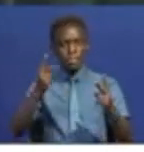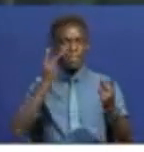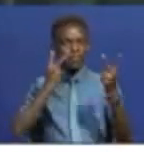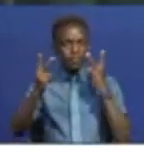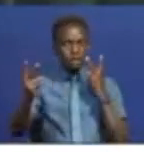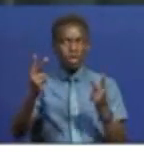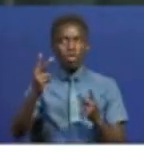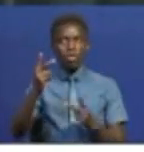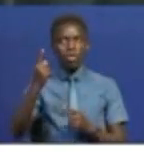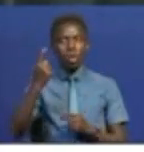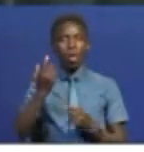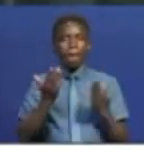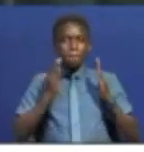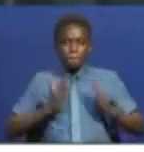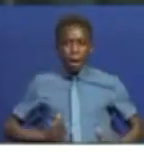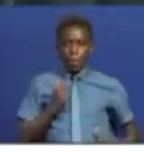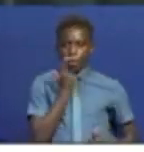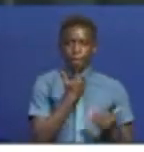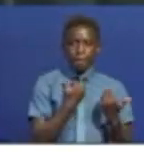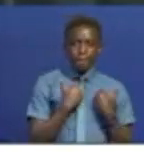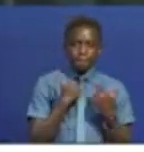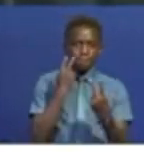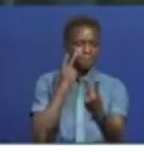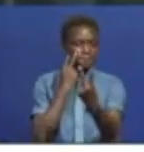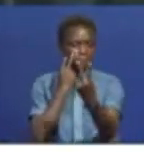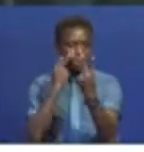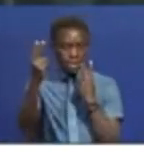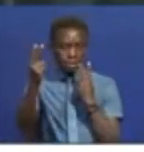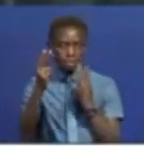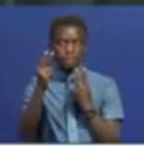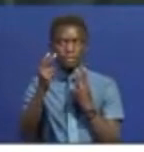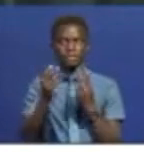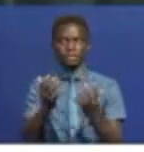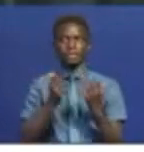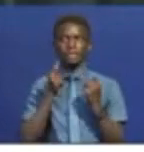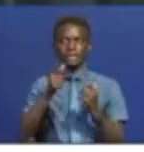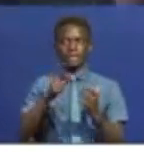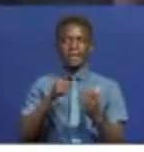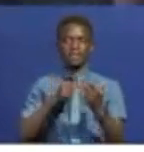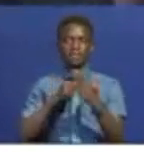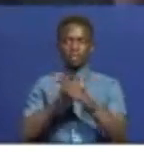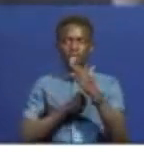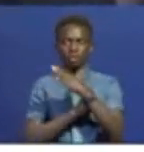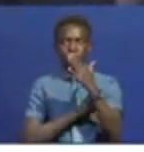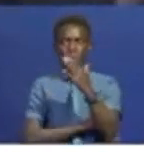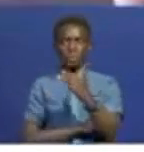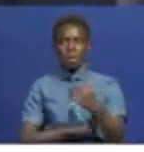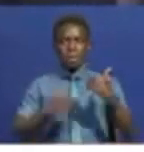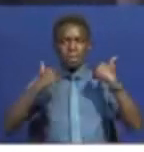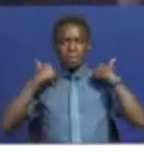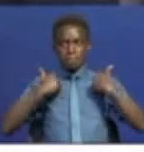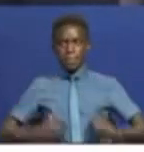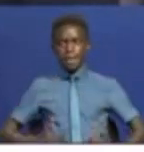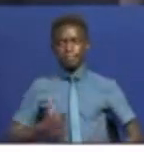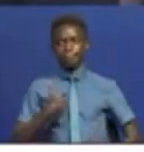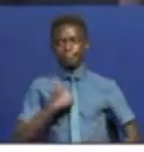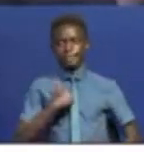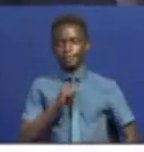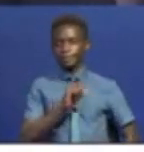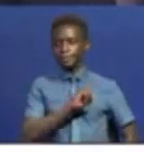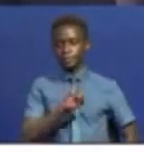the vision bearer is that this foundation will go international. I am not